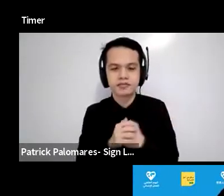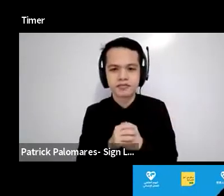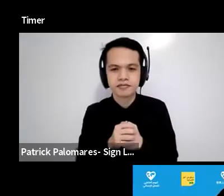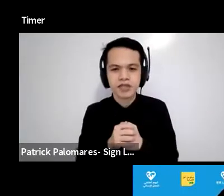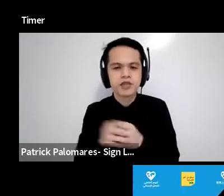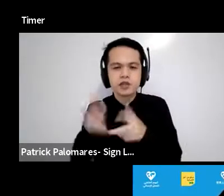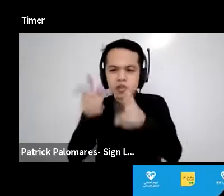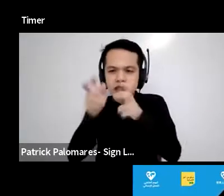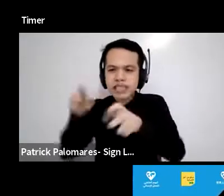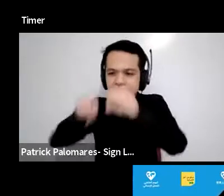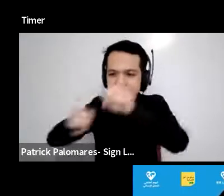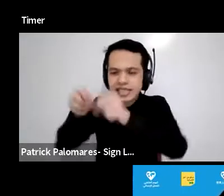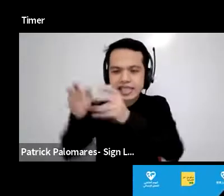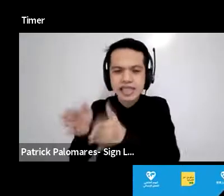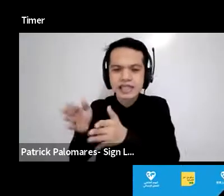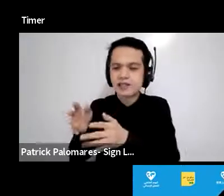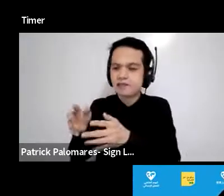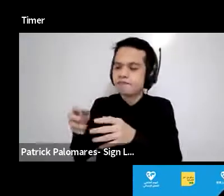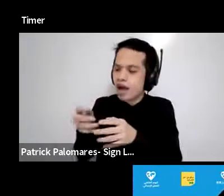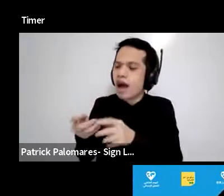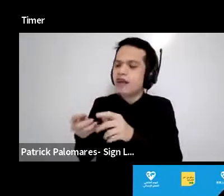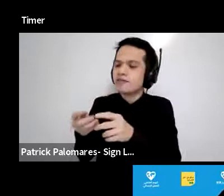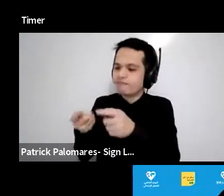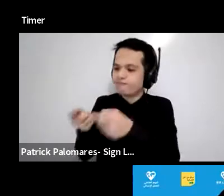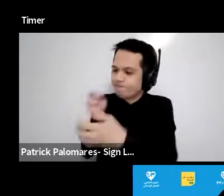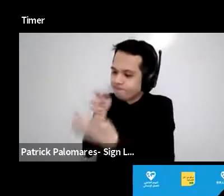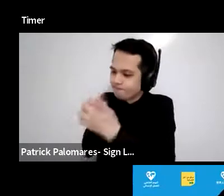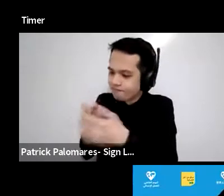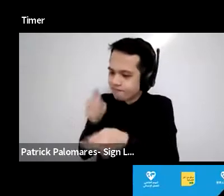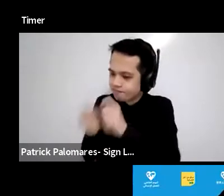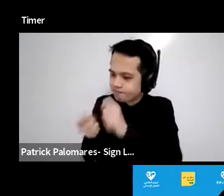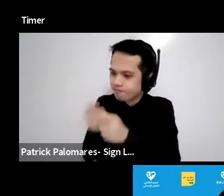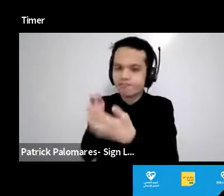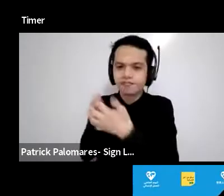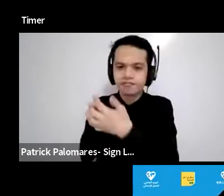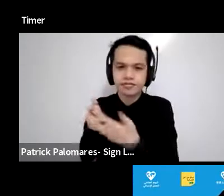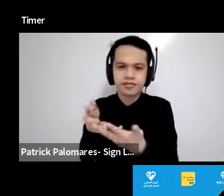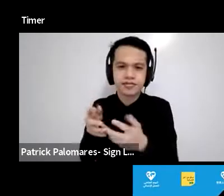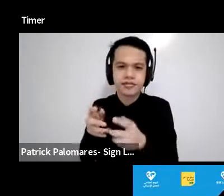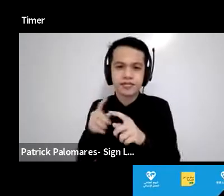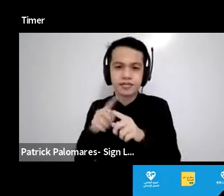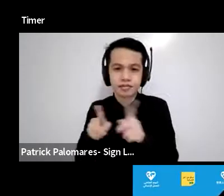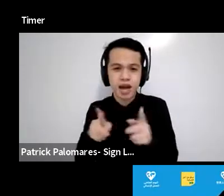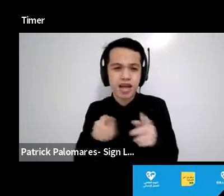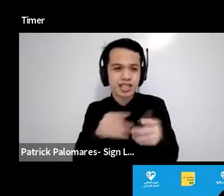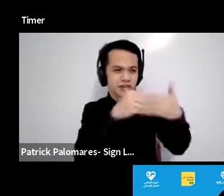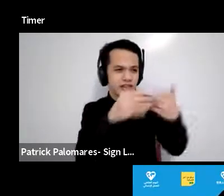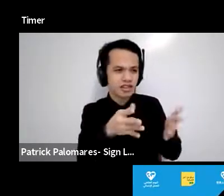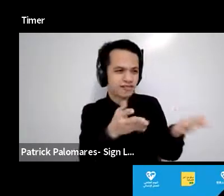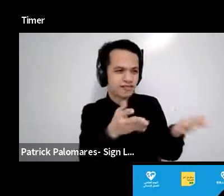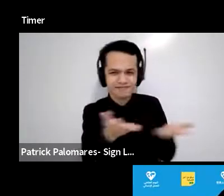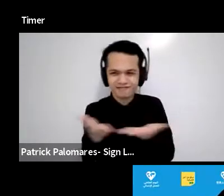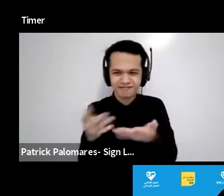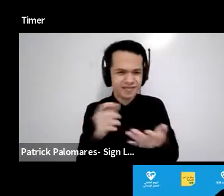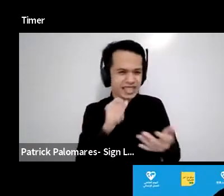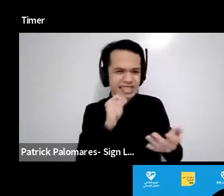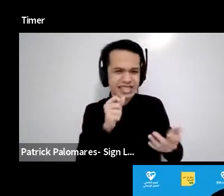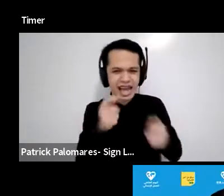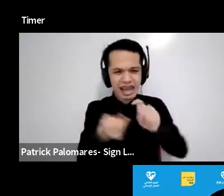to scientists, adapting when we need to, but we're not seeing the same thing with our so-called leaders. We're not seeing the